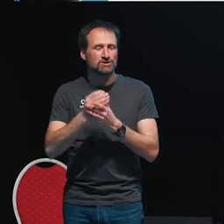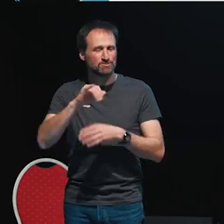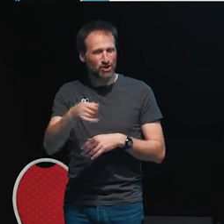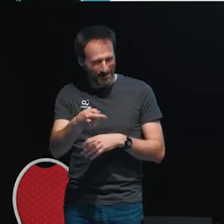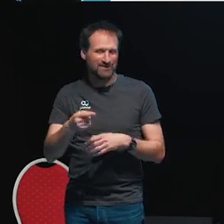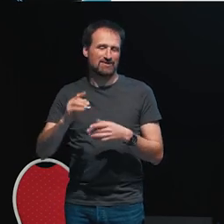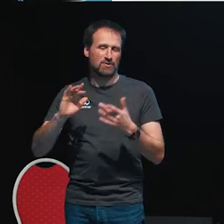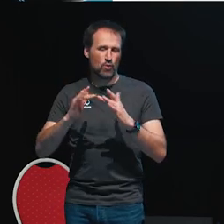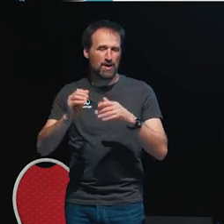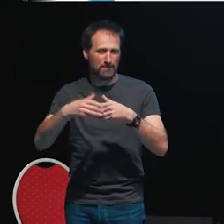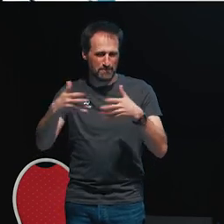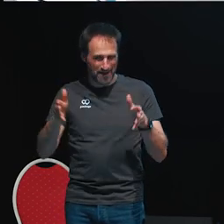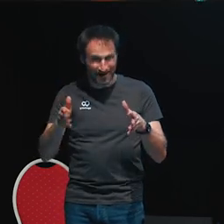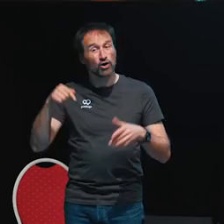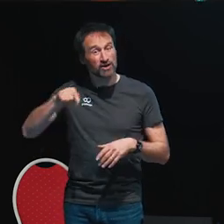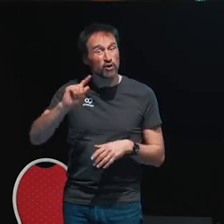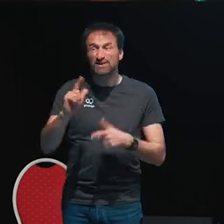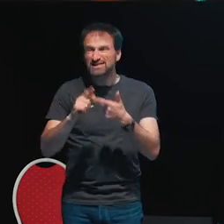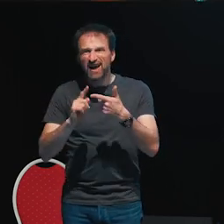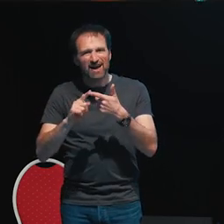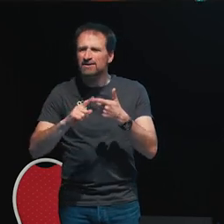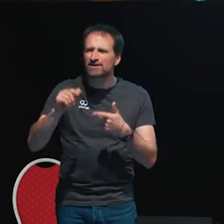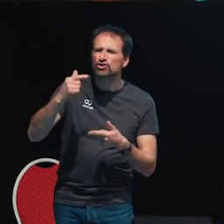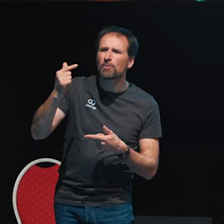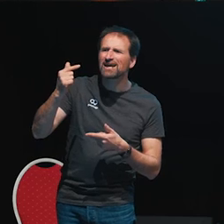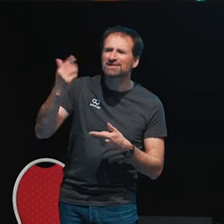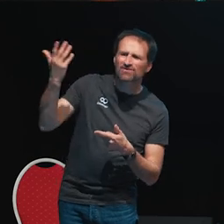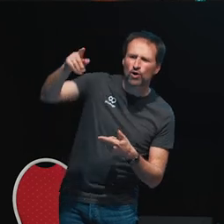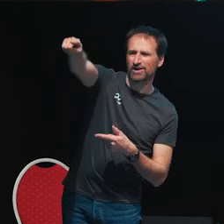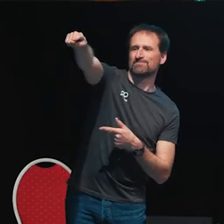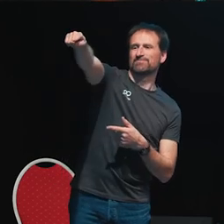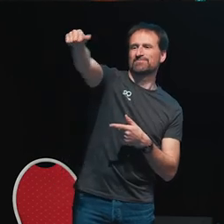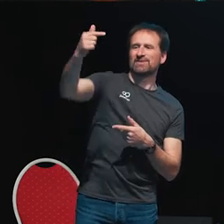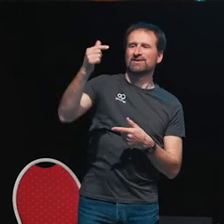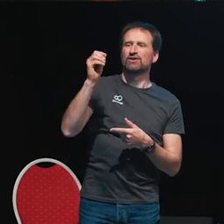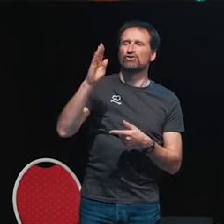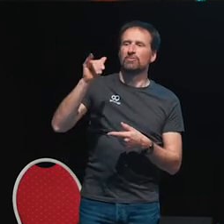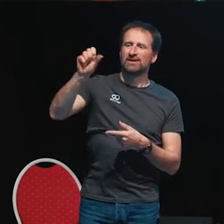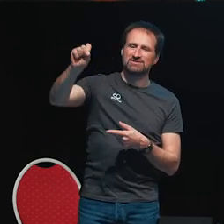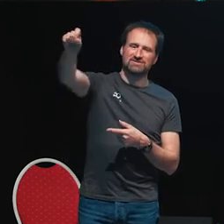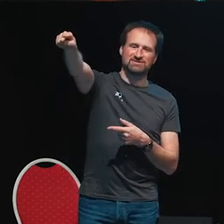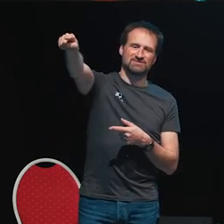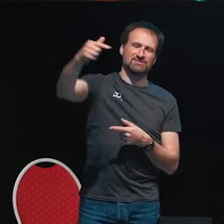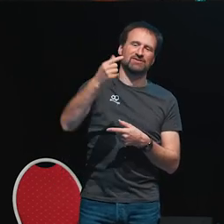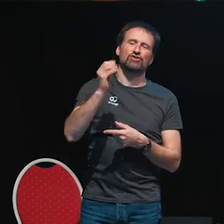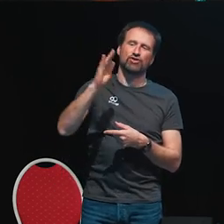the original creator of Webpack, Tobias, raise your hand. Yes, so there's Tobias.